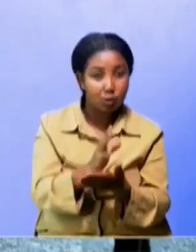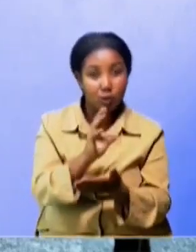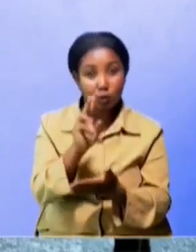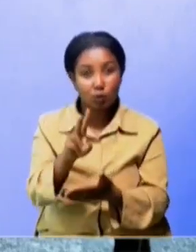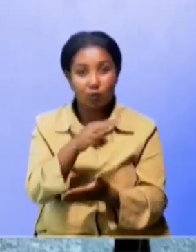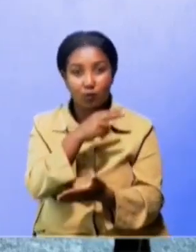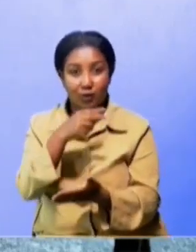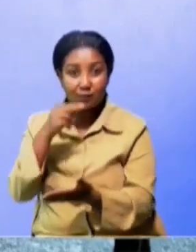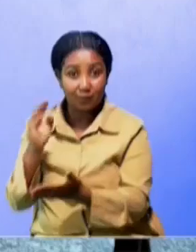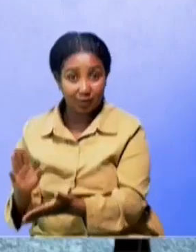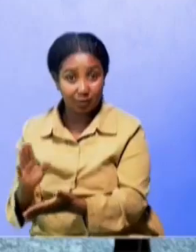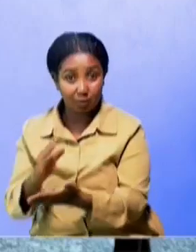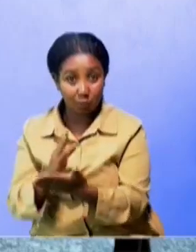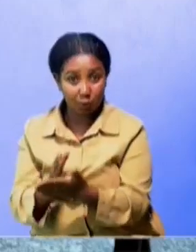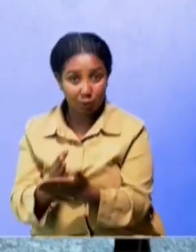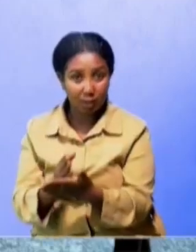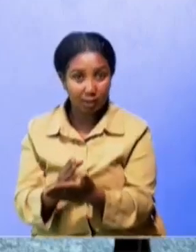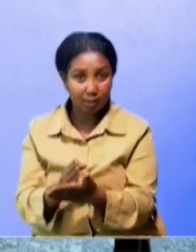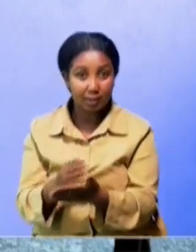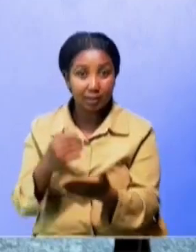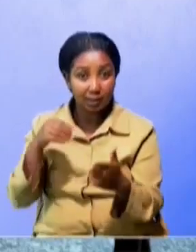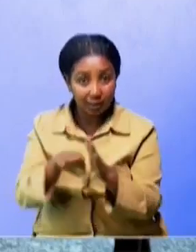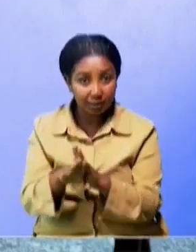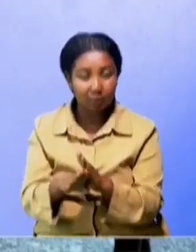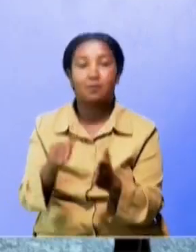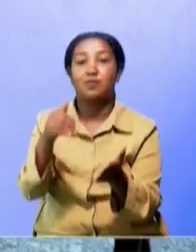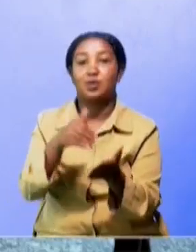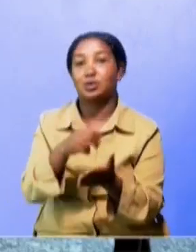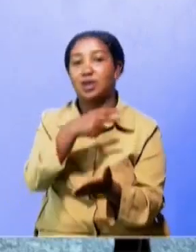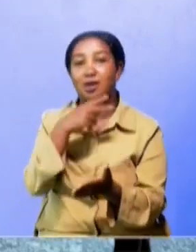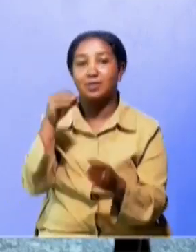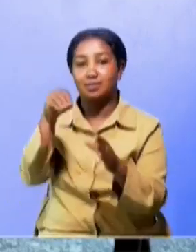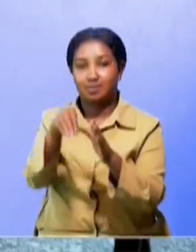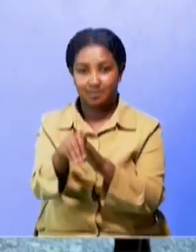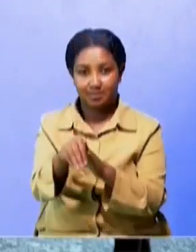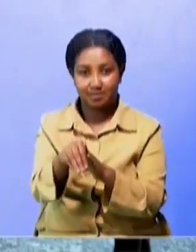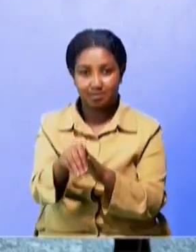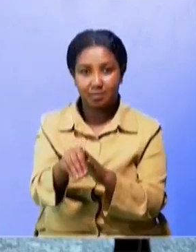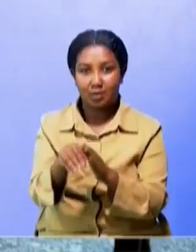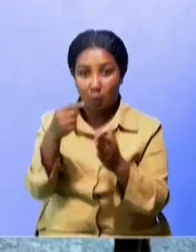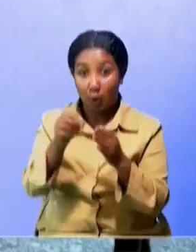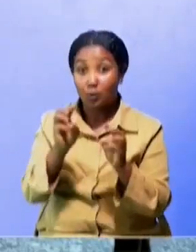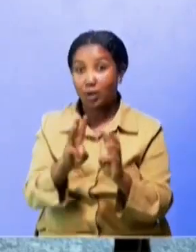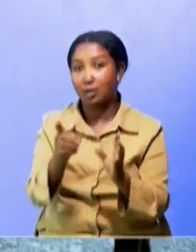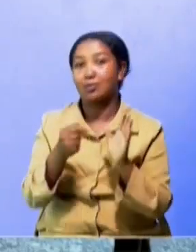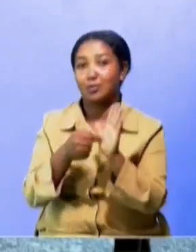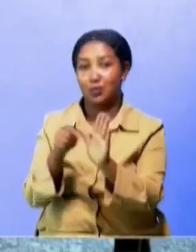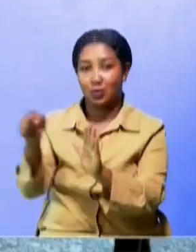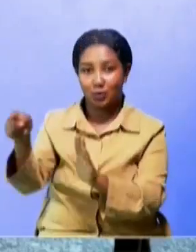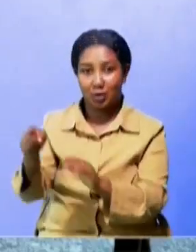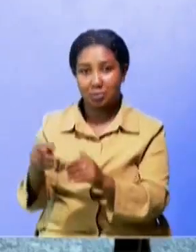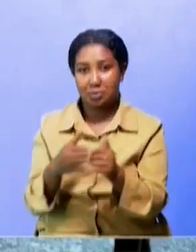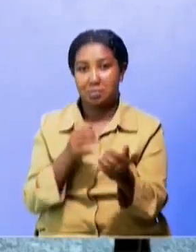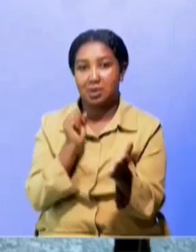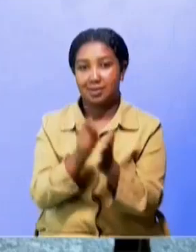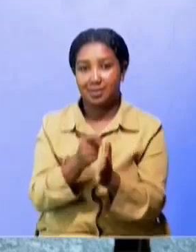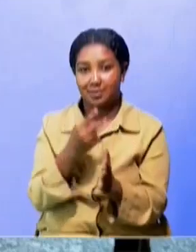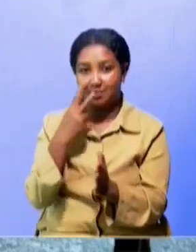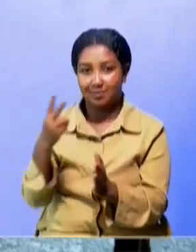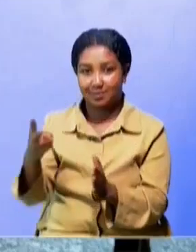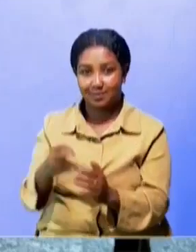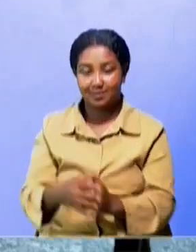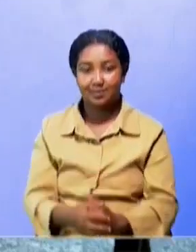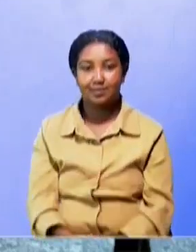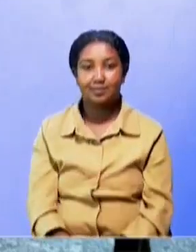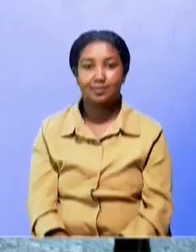between the two verbs, there is what? A frequency adverb. In what way? Let me show you that simple example.